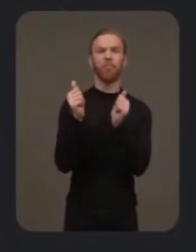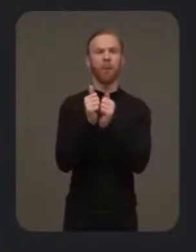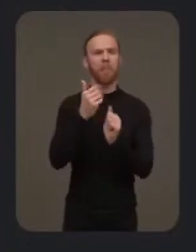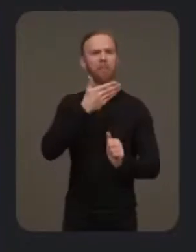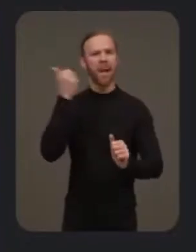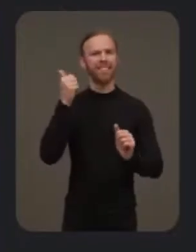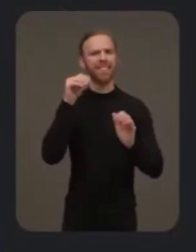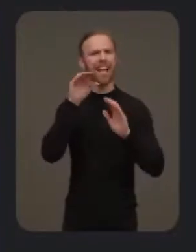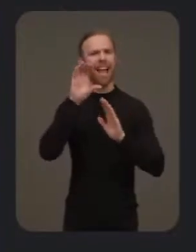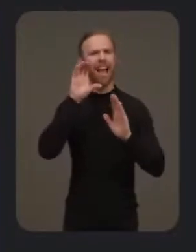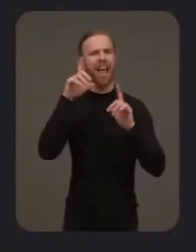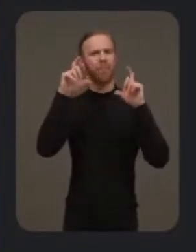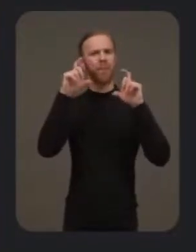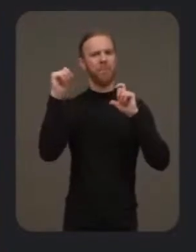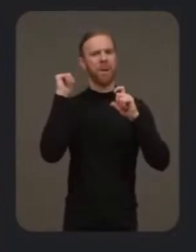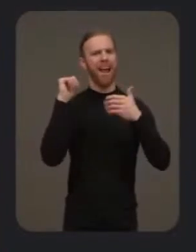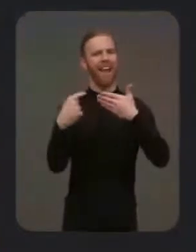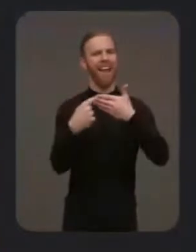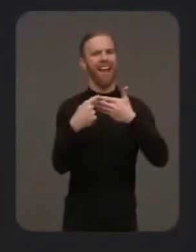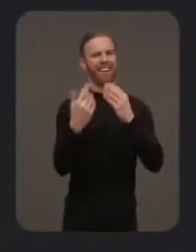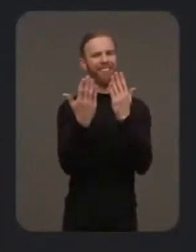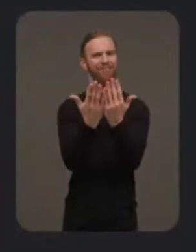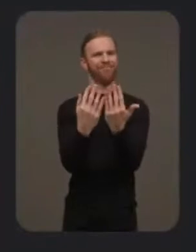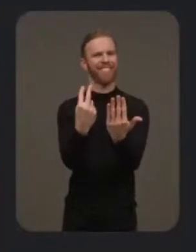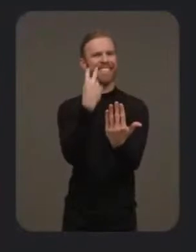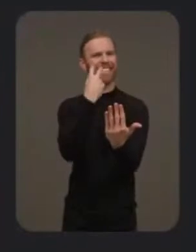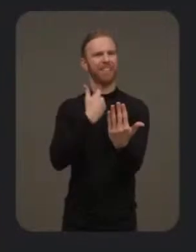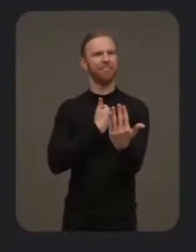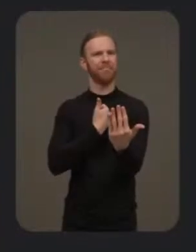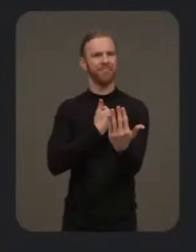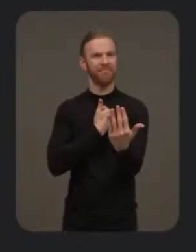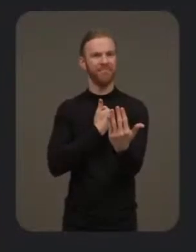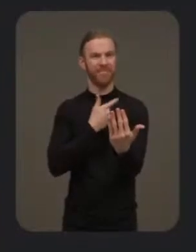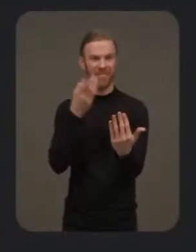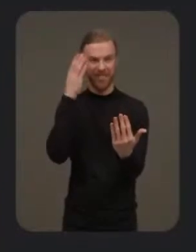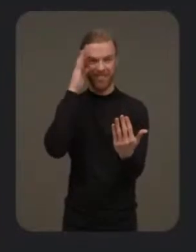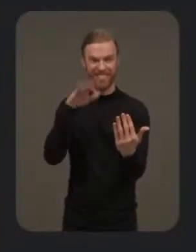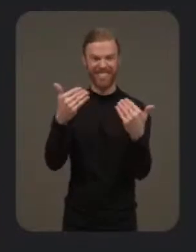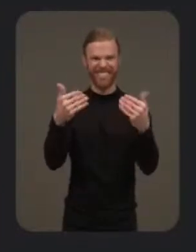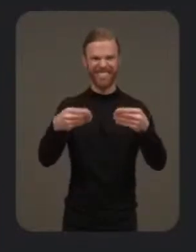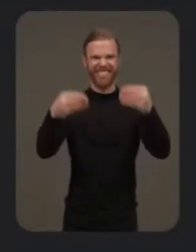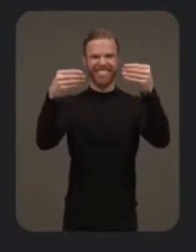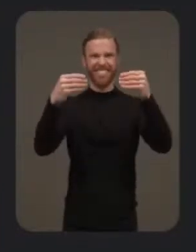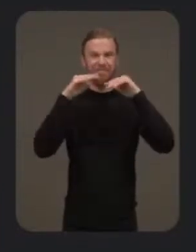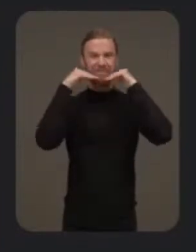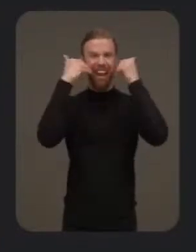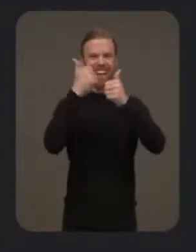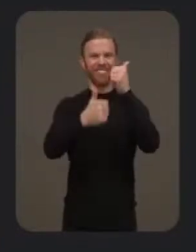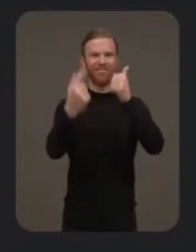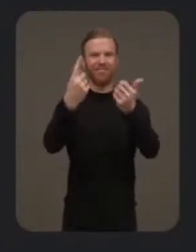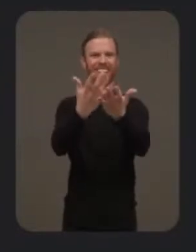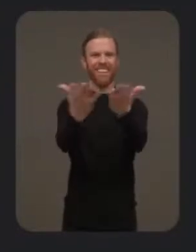on the device. Speaking of which, and you knew where this was going, smile, everybody. You look awesome.